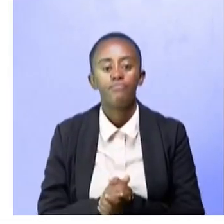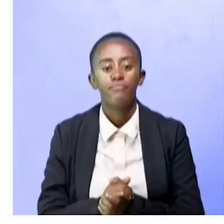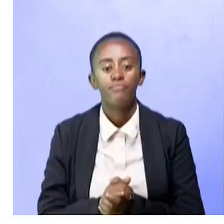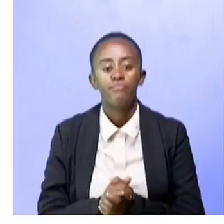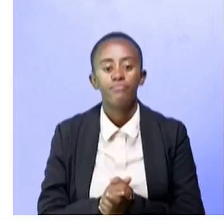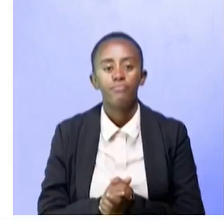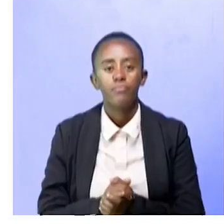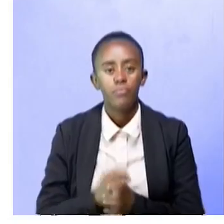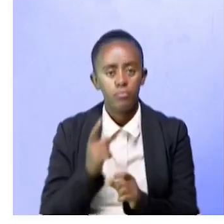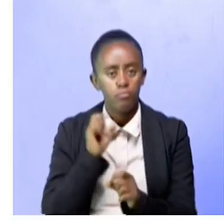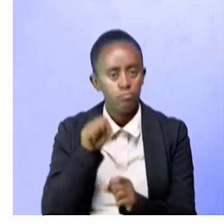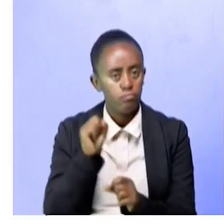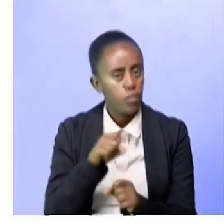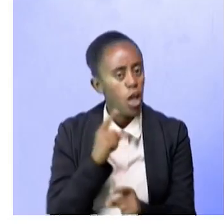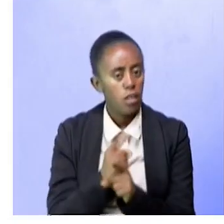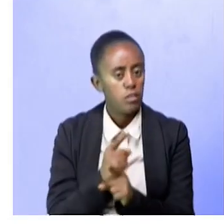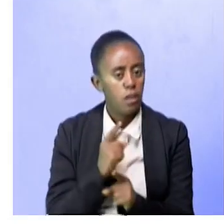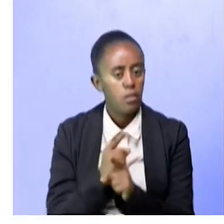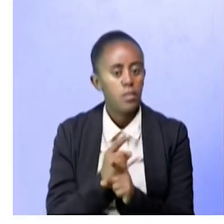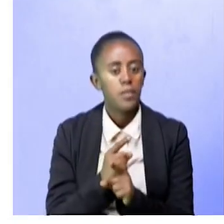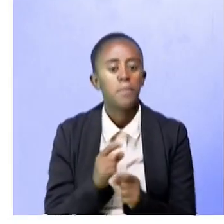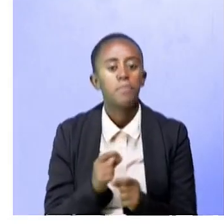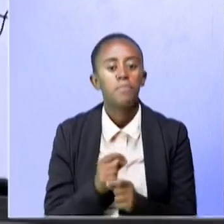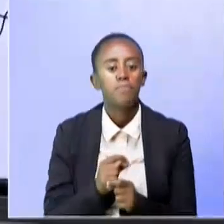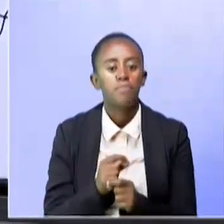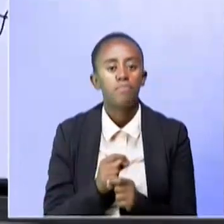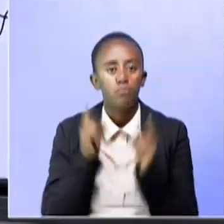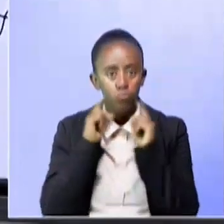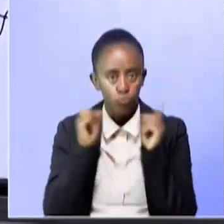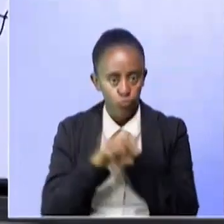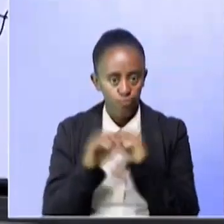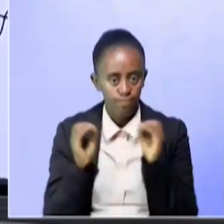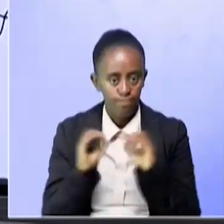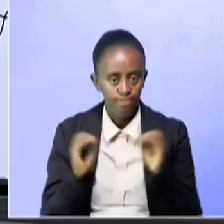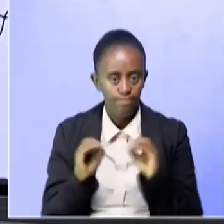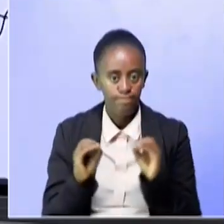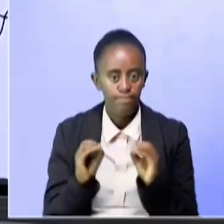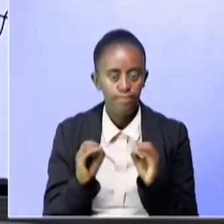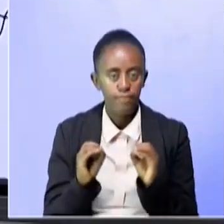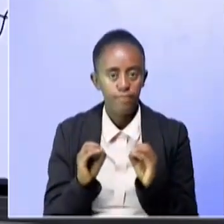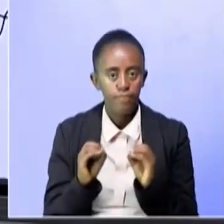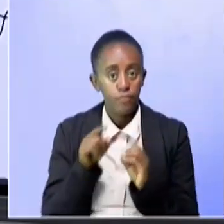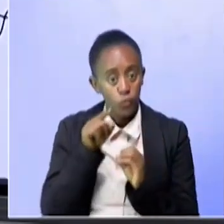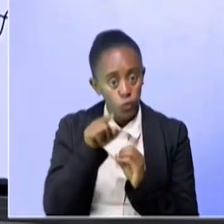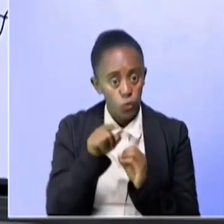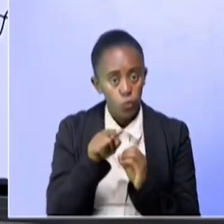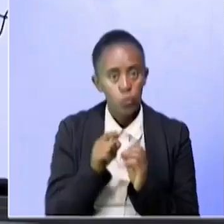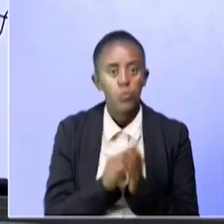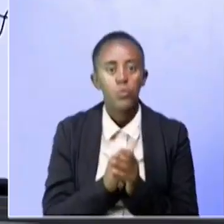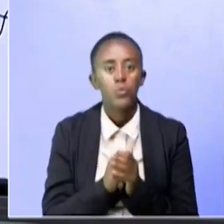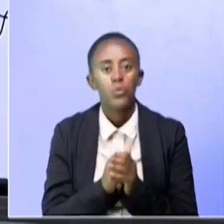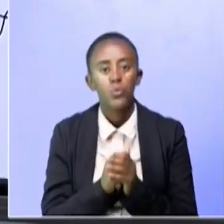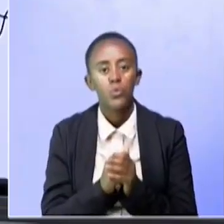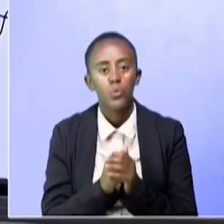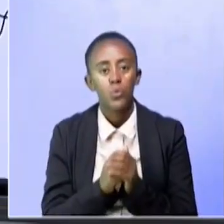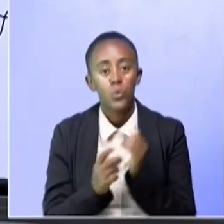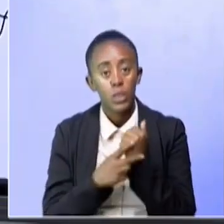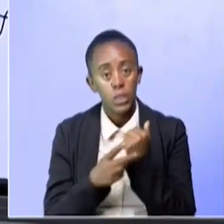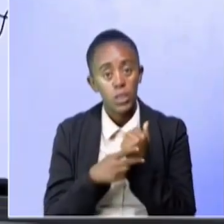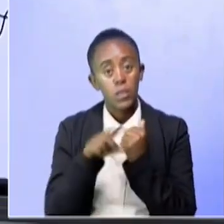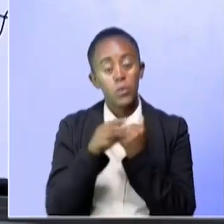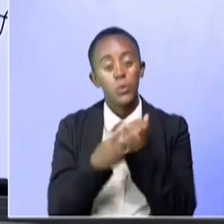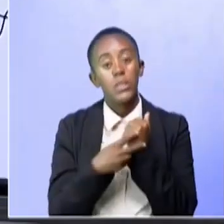Yeah, exactly. Don't be confused. What you save your document is in the